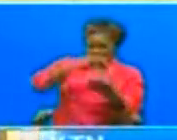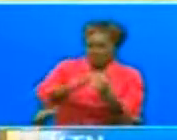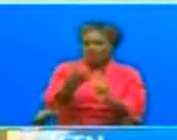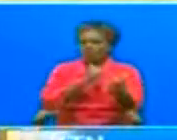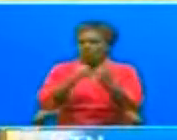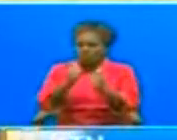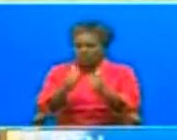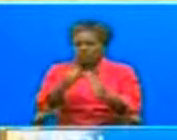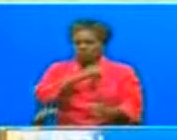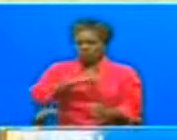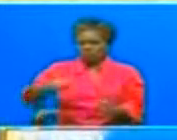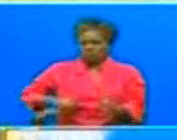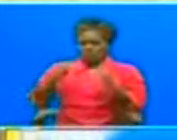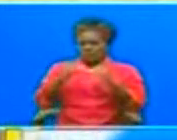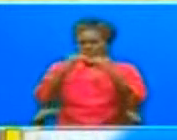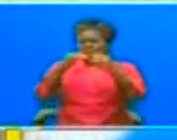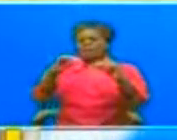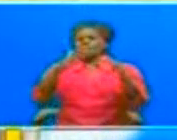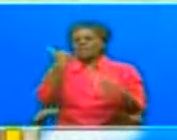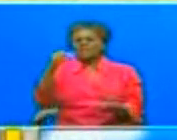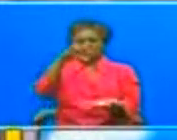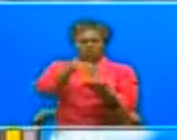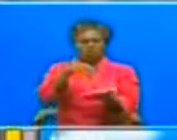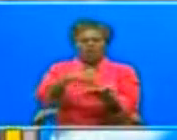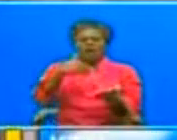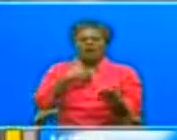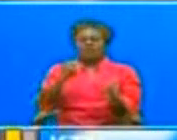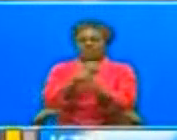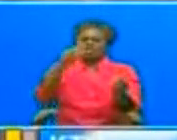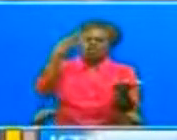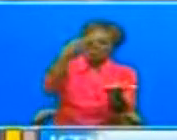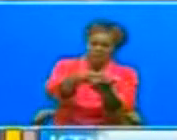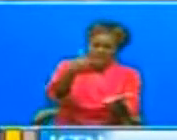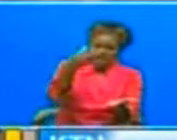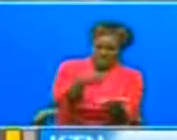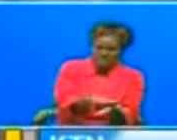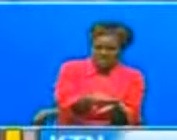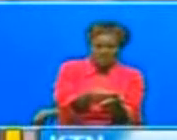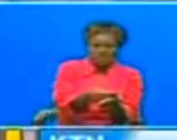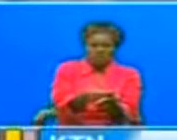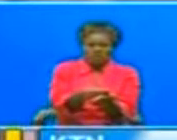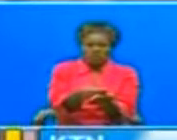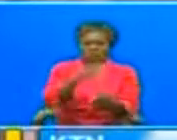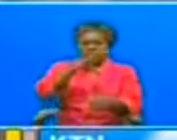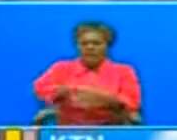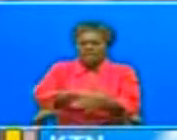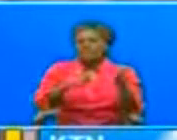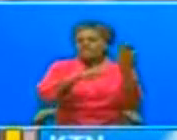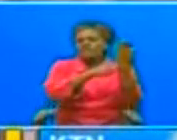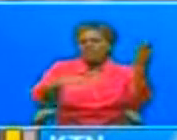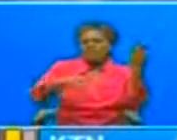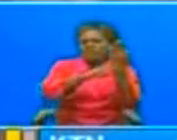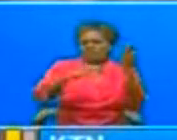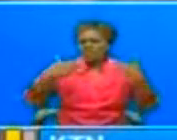aspect of the Super League will put them in a good stead. Don't have the finances to buy big names. I